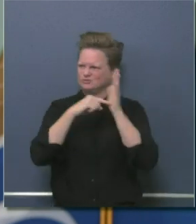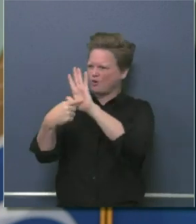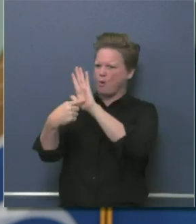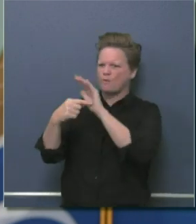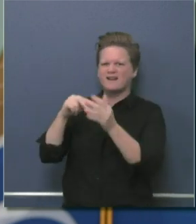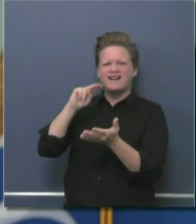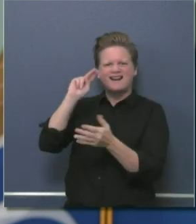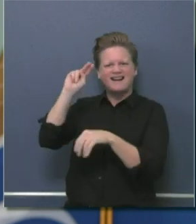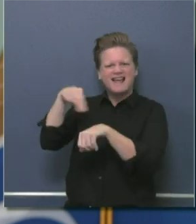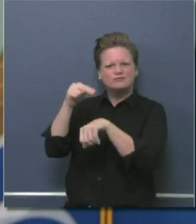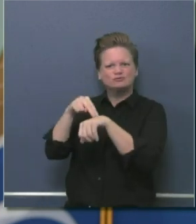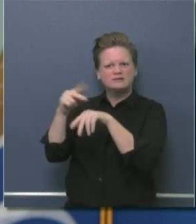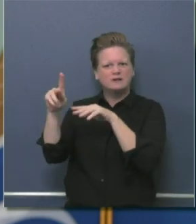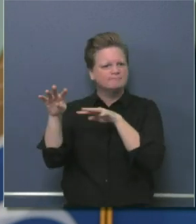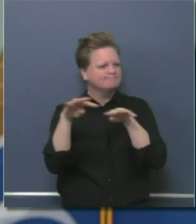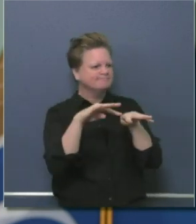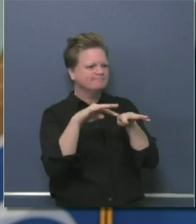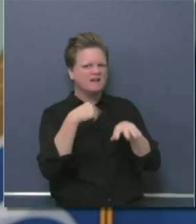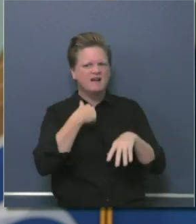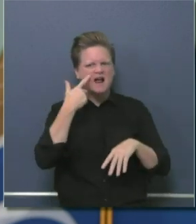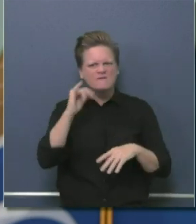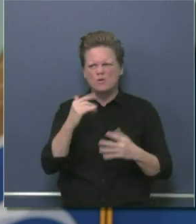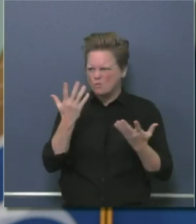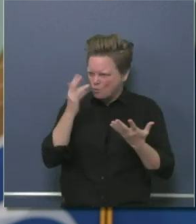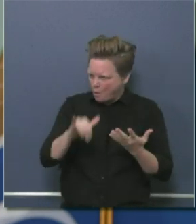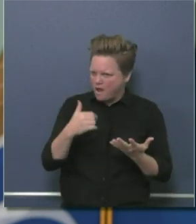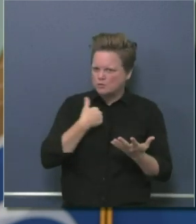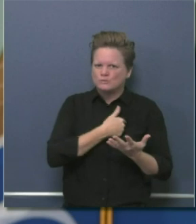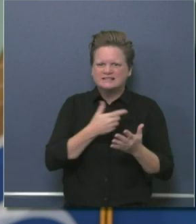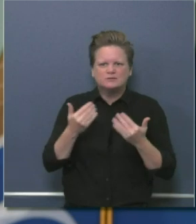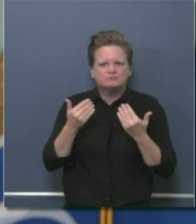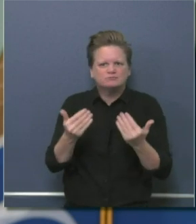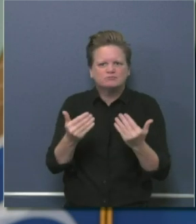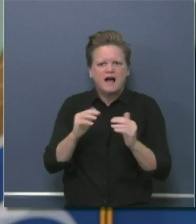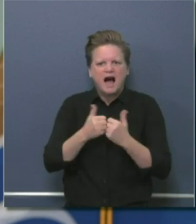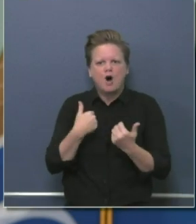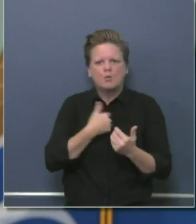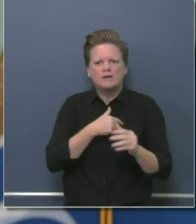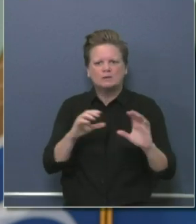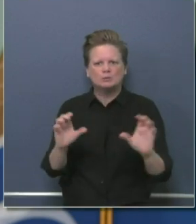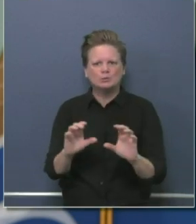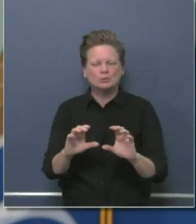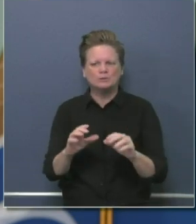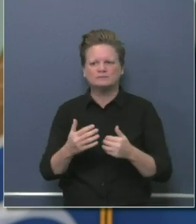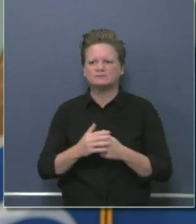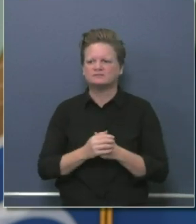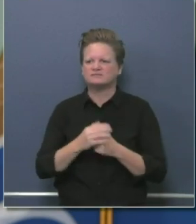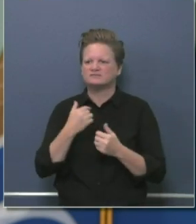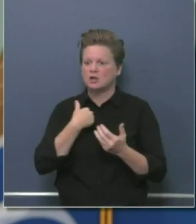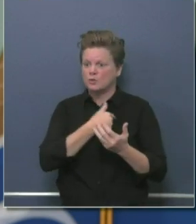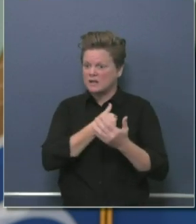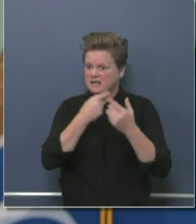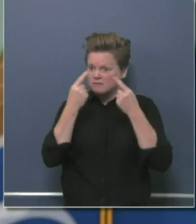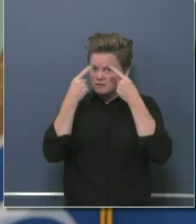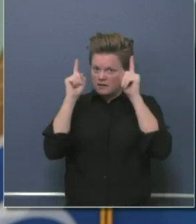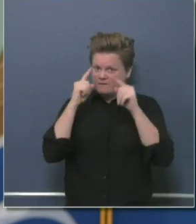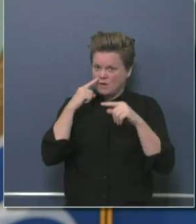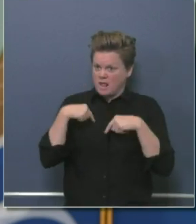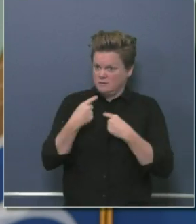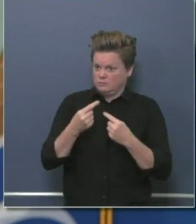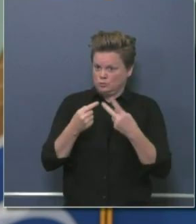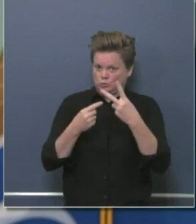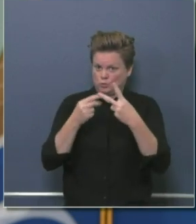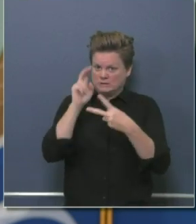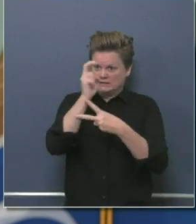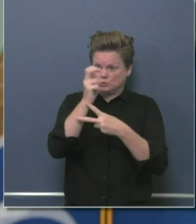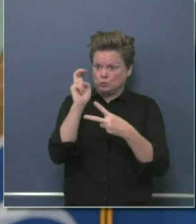I was last week, it's really been an extraordinary success in this respect. I mentioned this even on